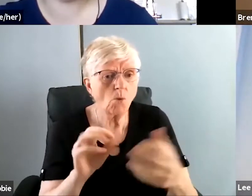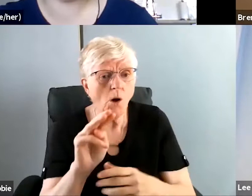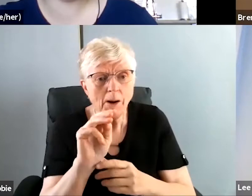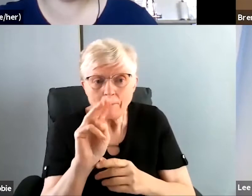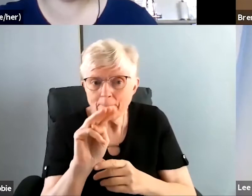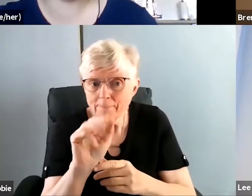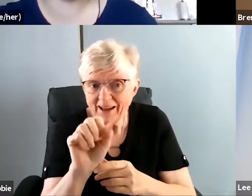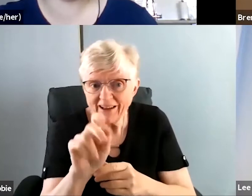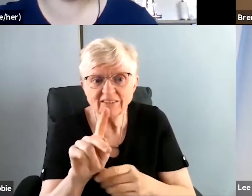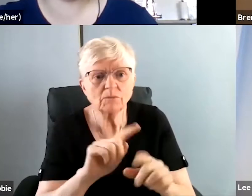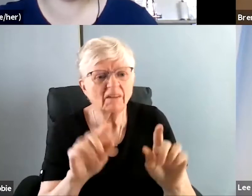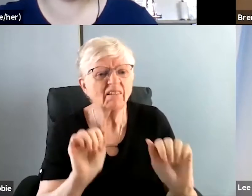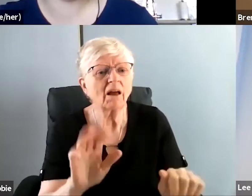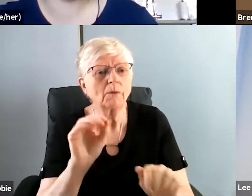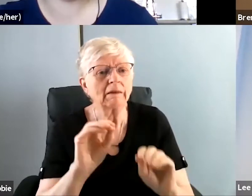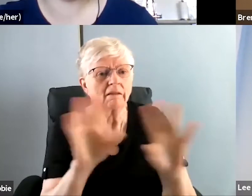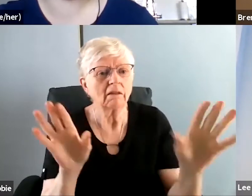communication access.